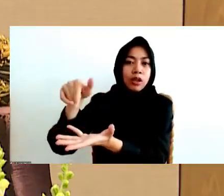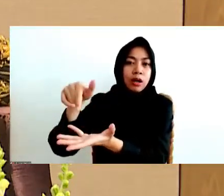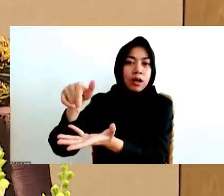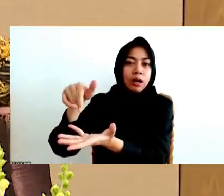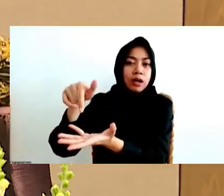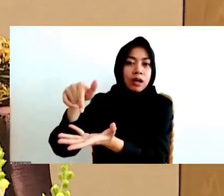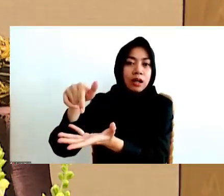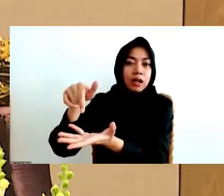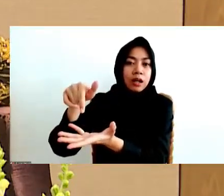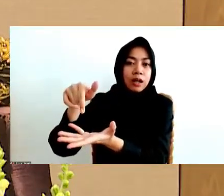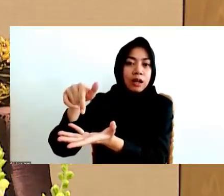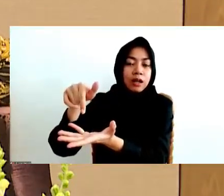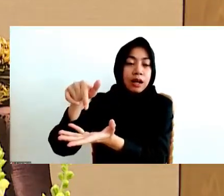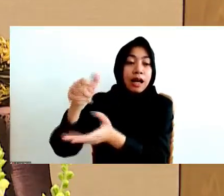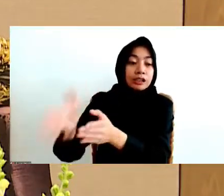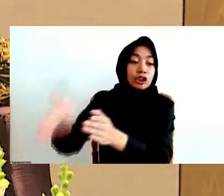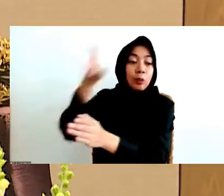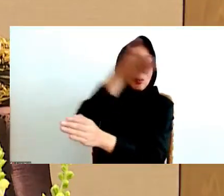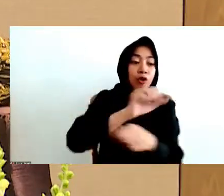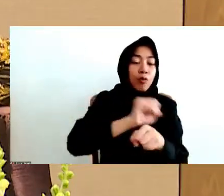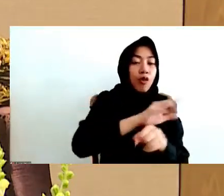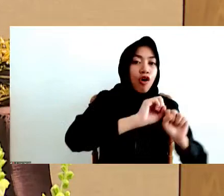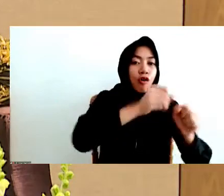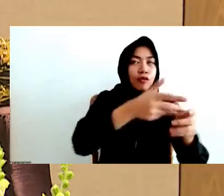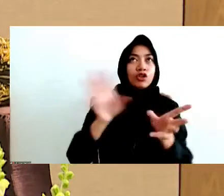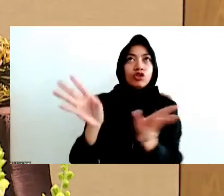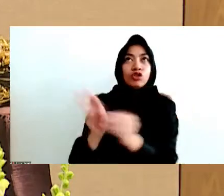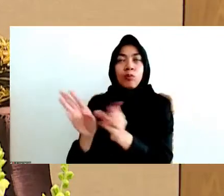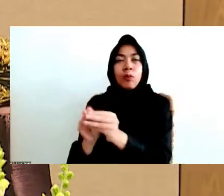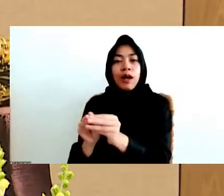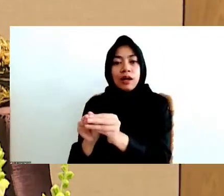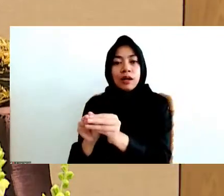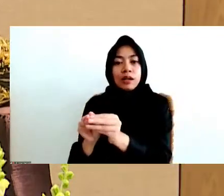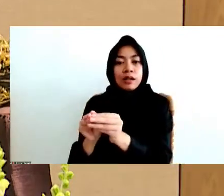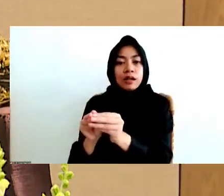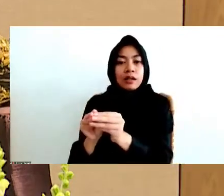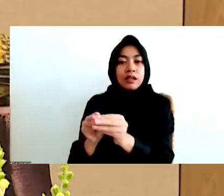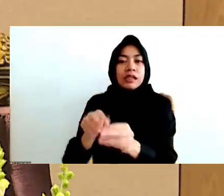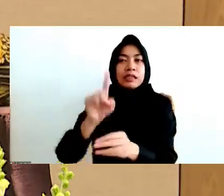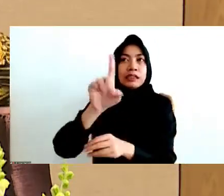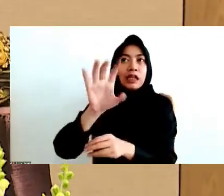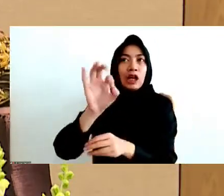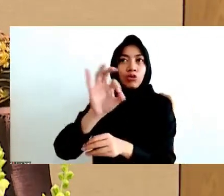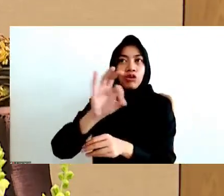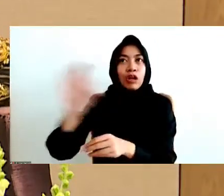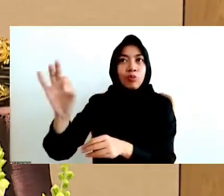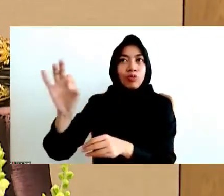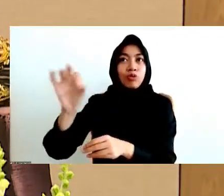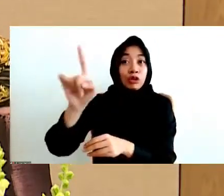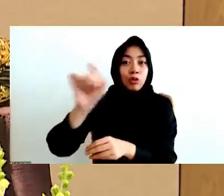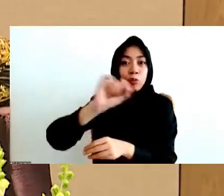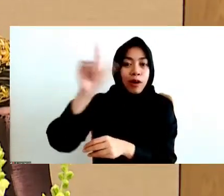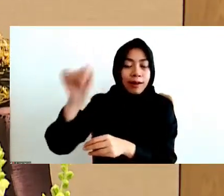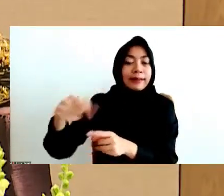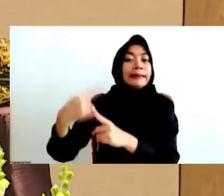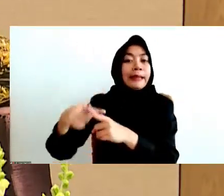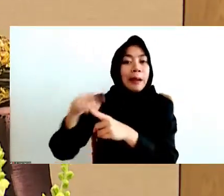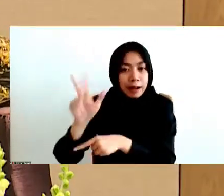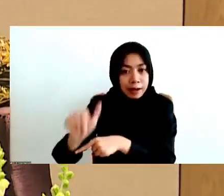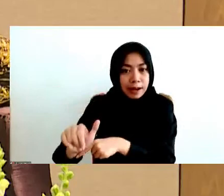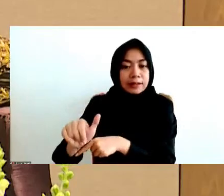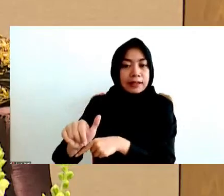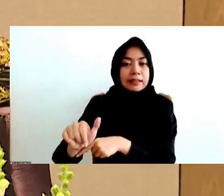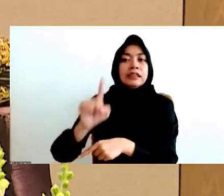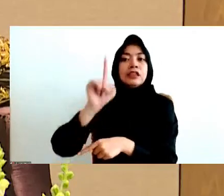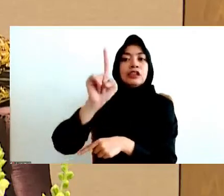pre-pandemic benefit size like 110 rupiah, 110,000 rupiah per month. It's increased to the 150 per